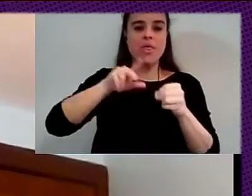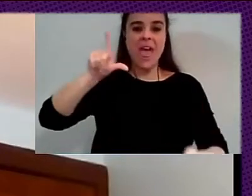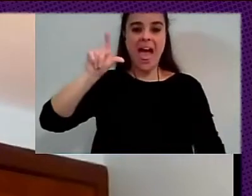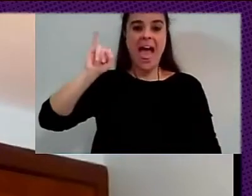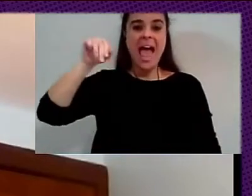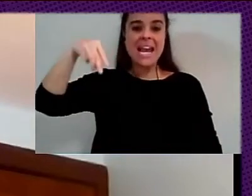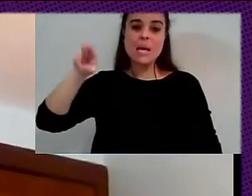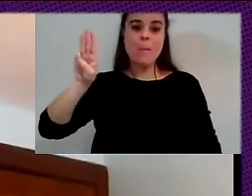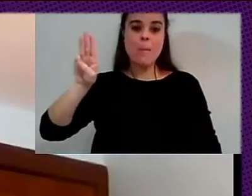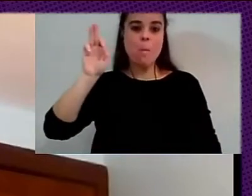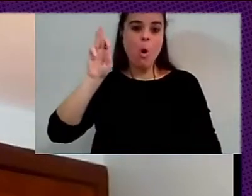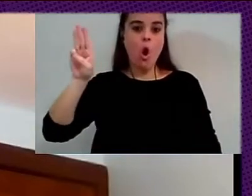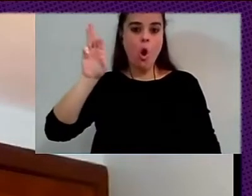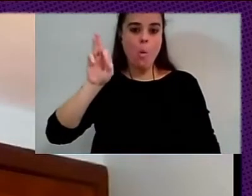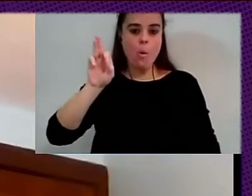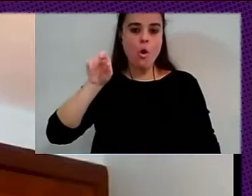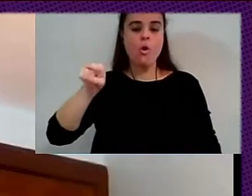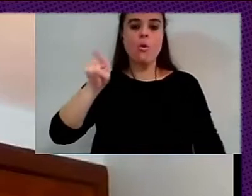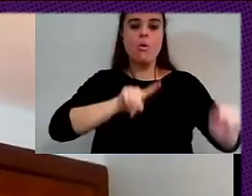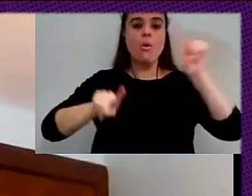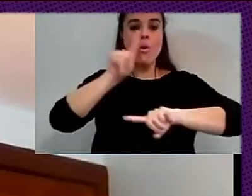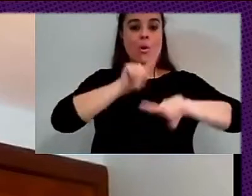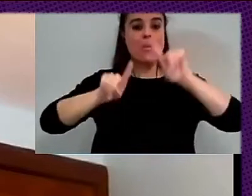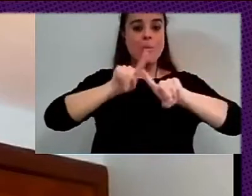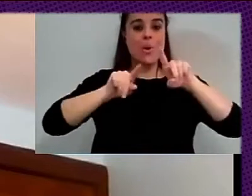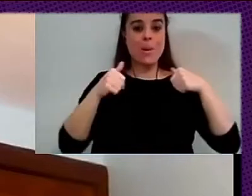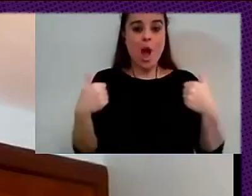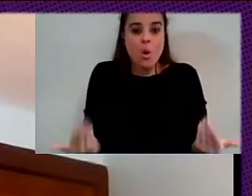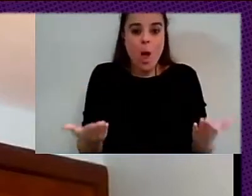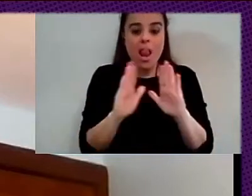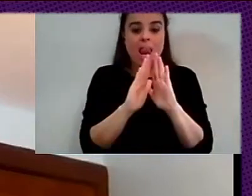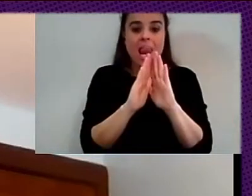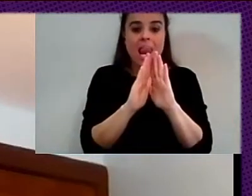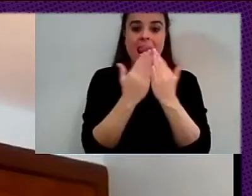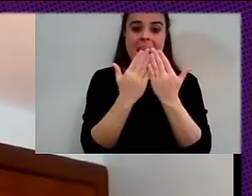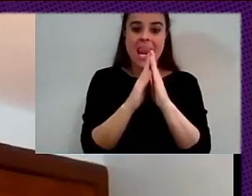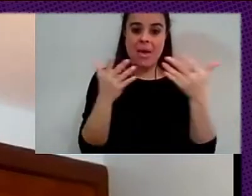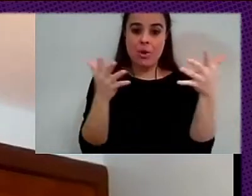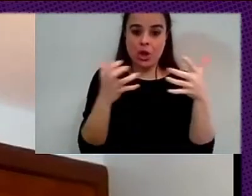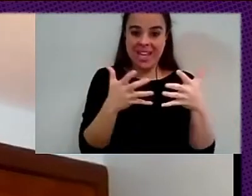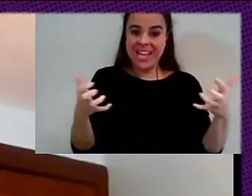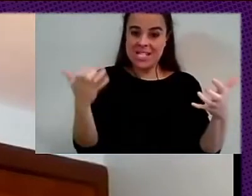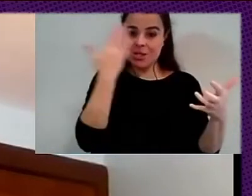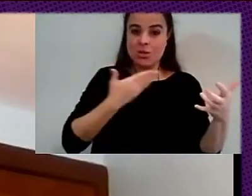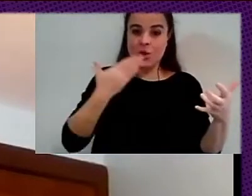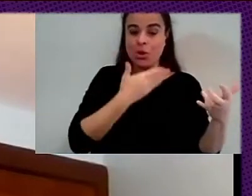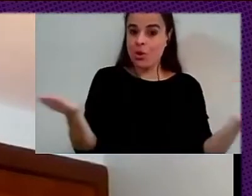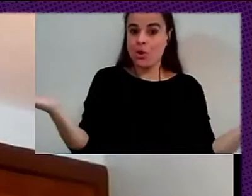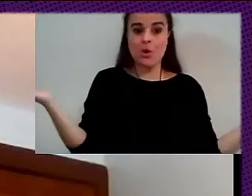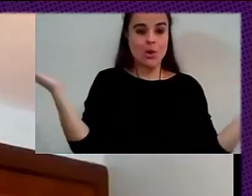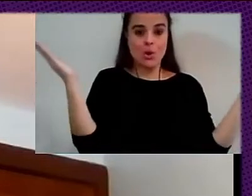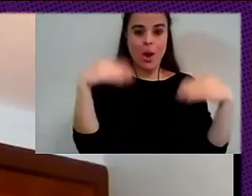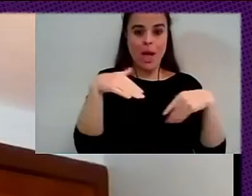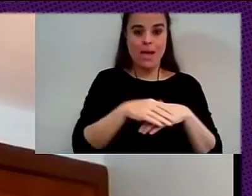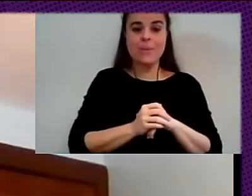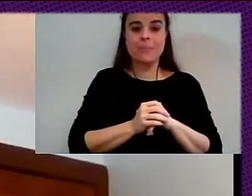into schools. So I picked as a topic, well, why not look at this idea of tech in schools?